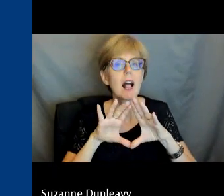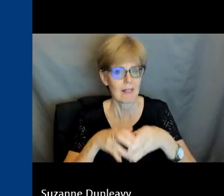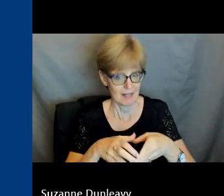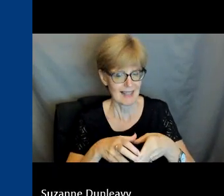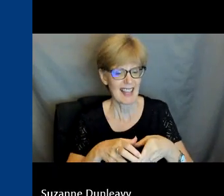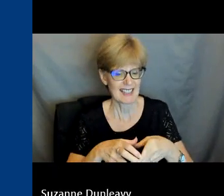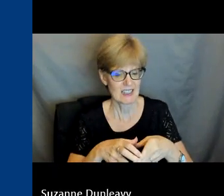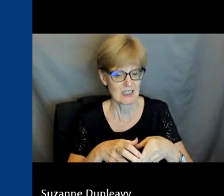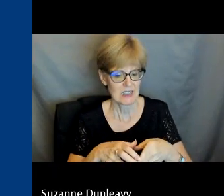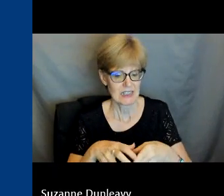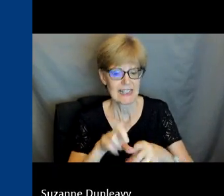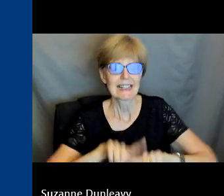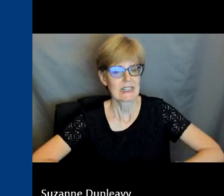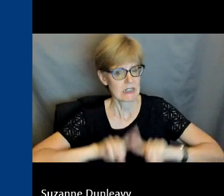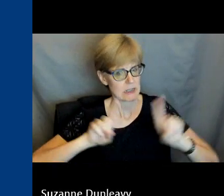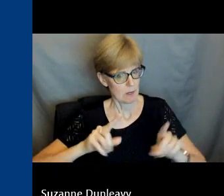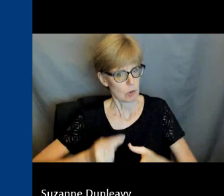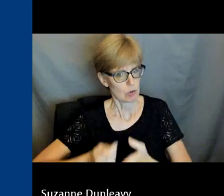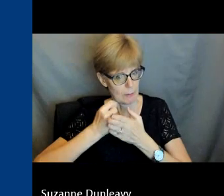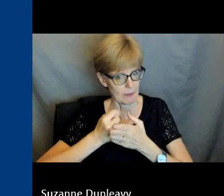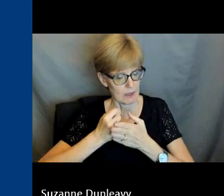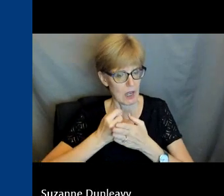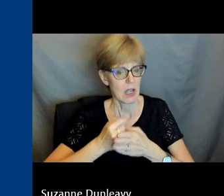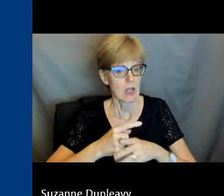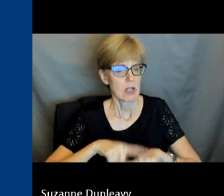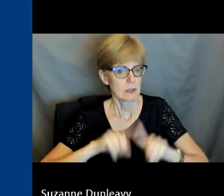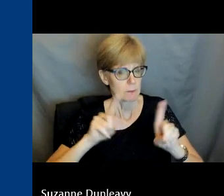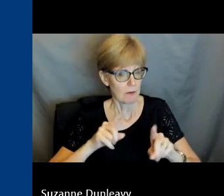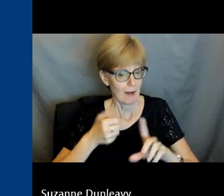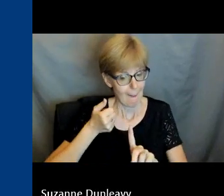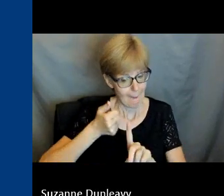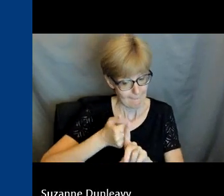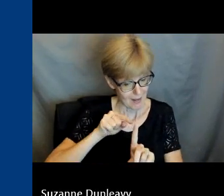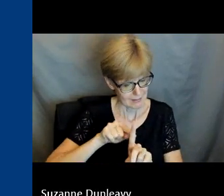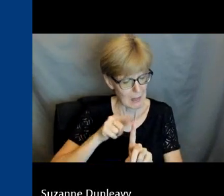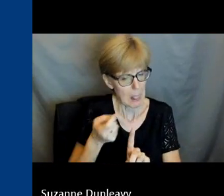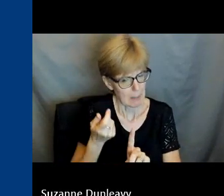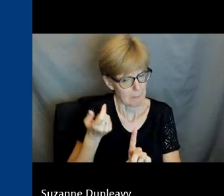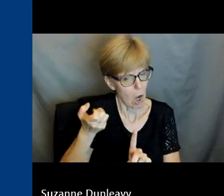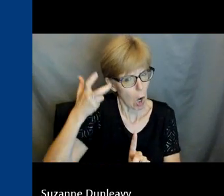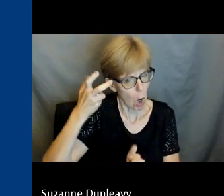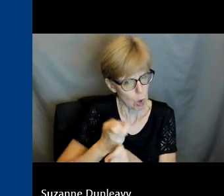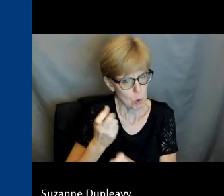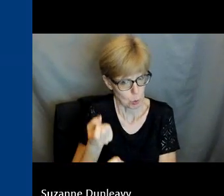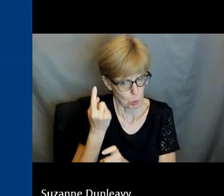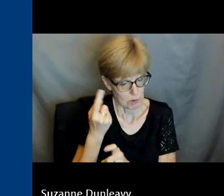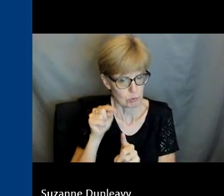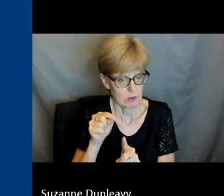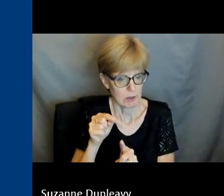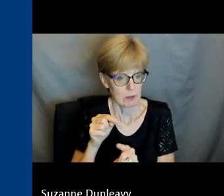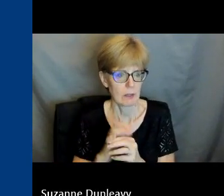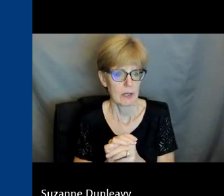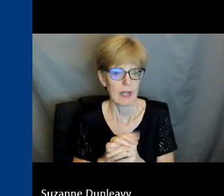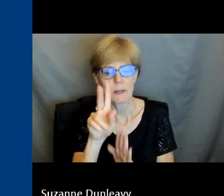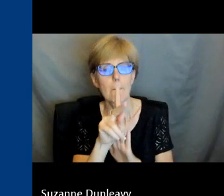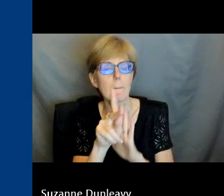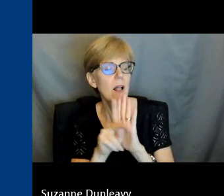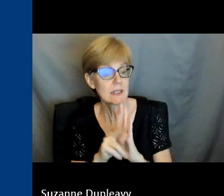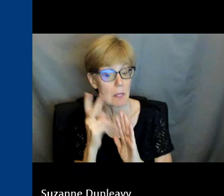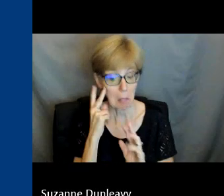Disparate impact can be a little bit more subtle and a little bit harder to spot. So that's a policy that's neutral on its face, but it